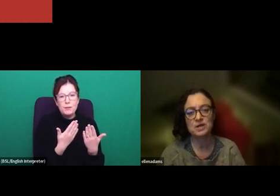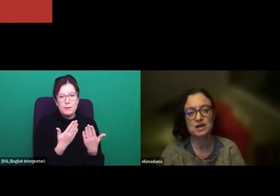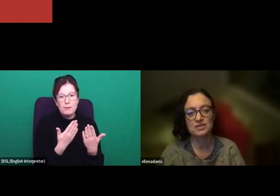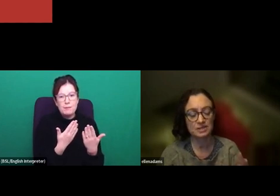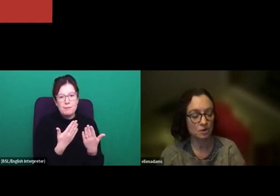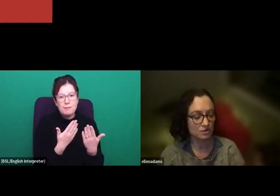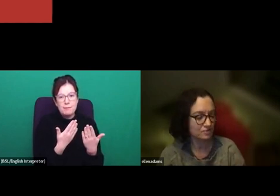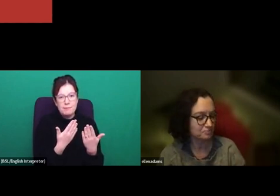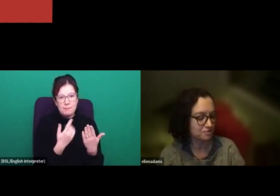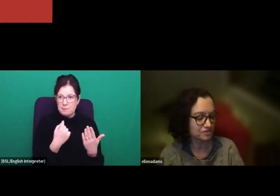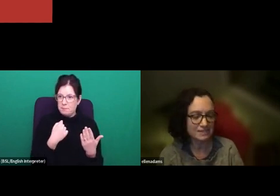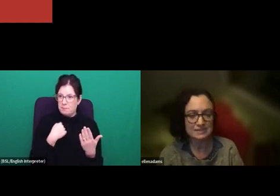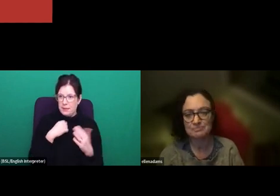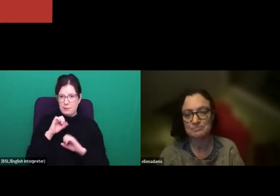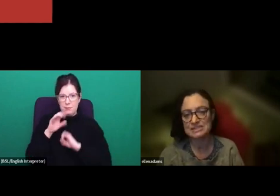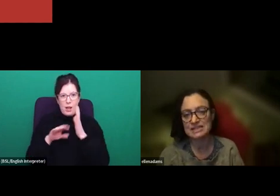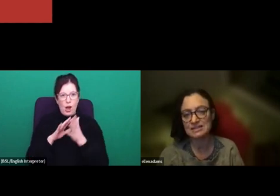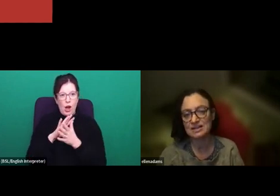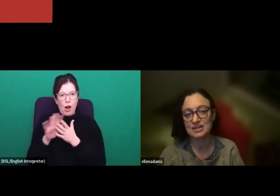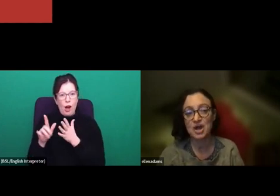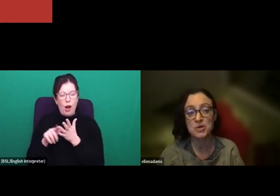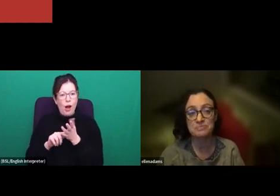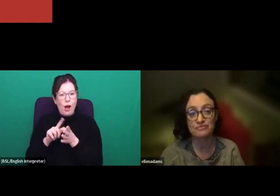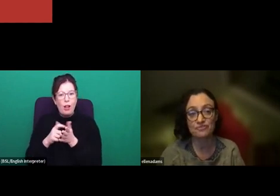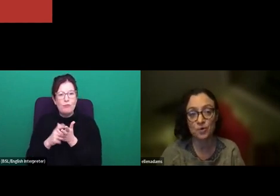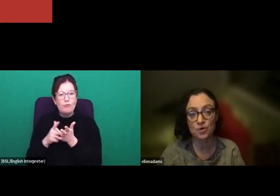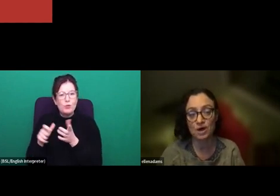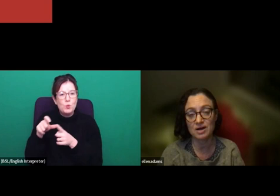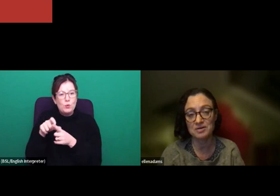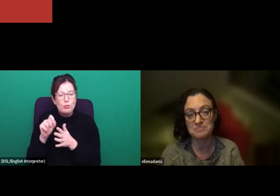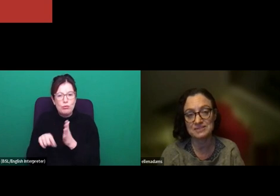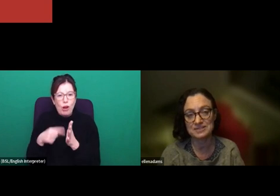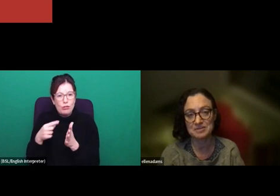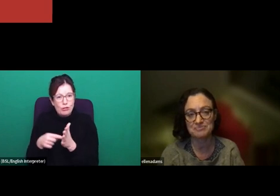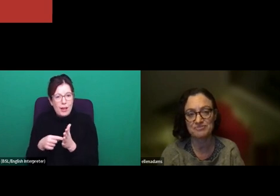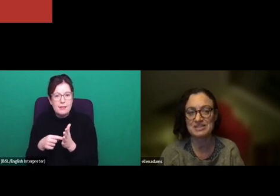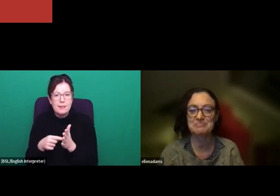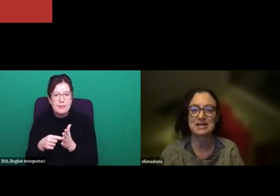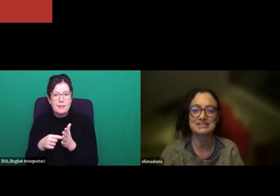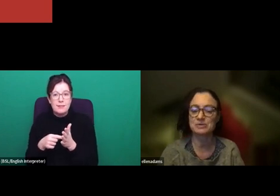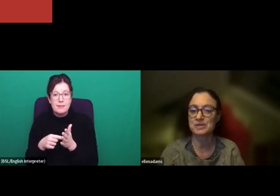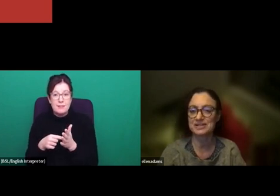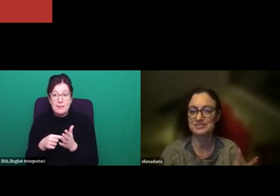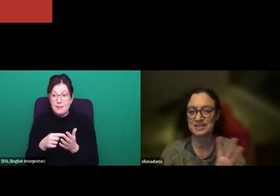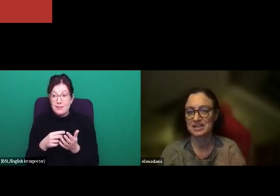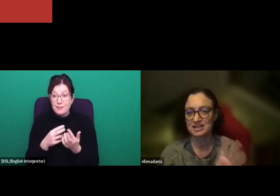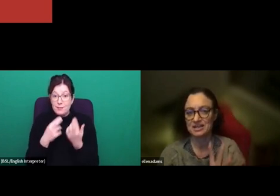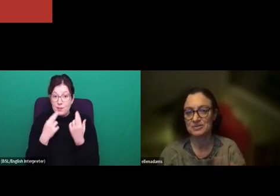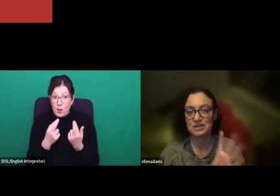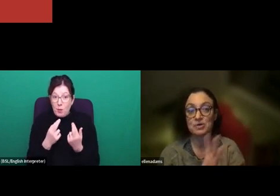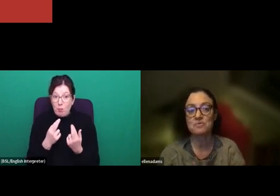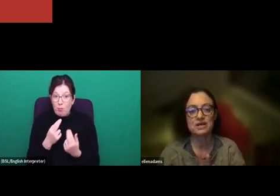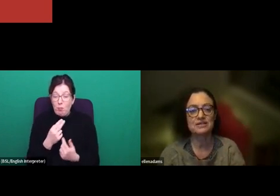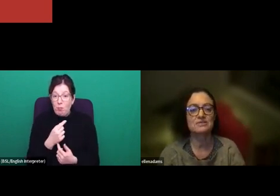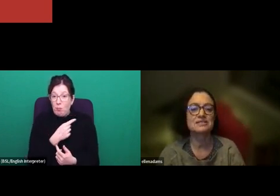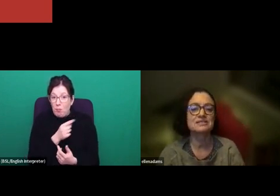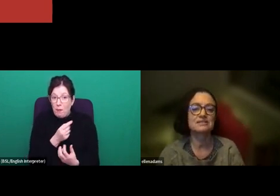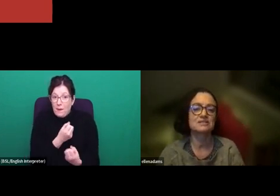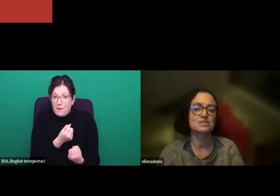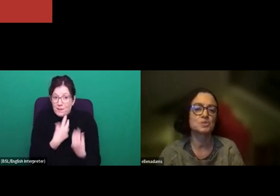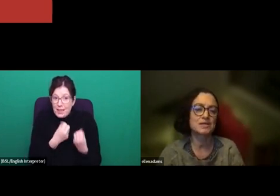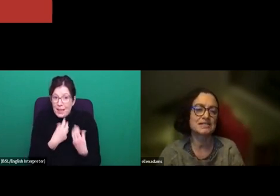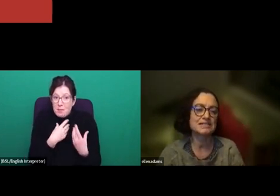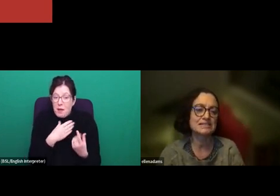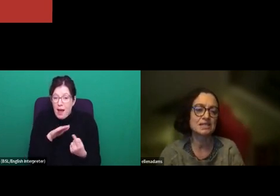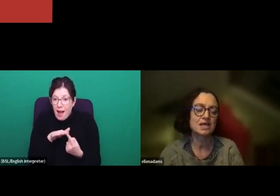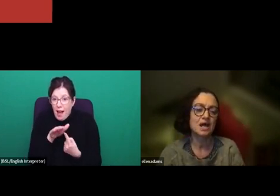show the Hollywood project in particular, and hope for some feedback so we can, you know, incorporate those into